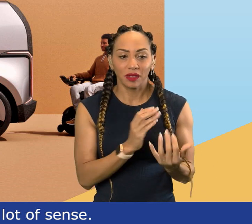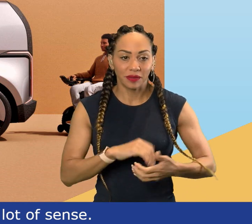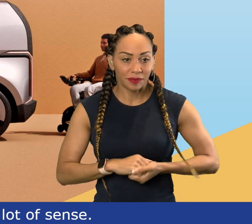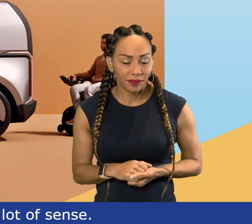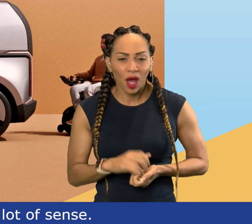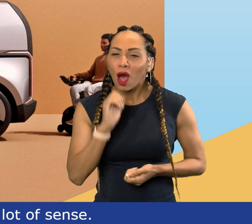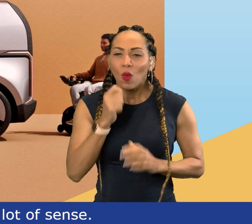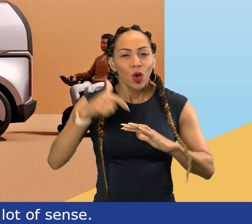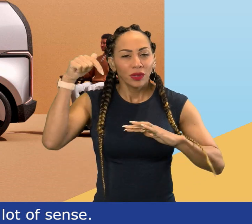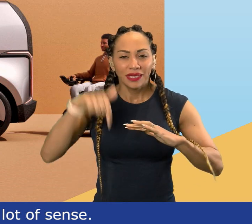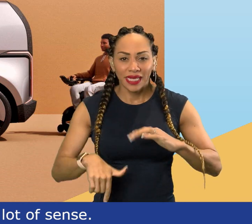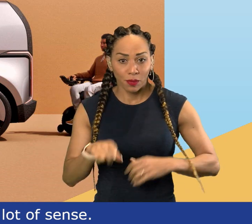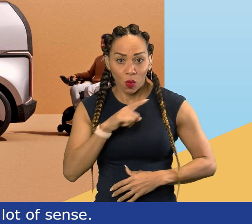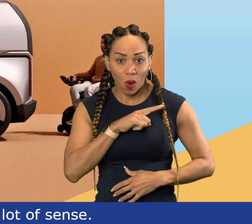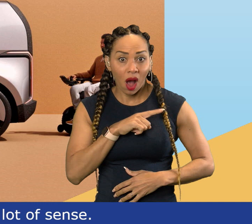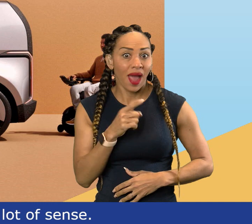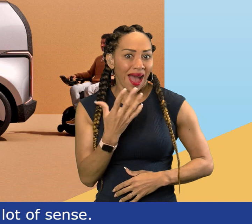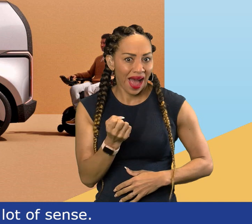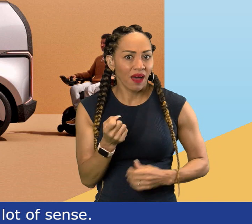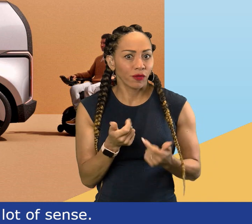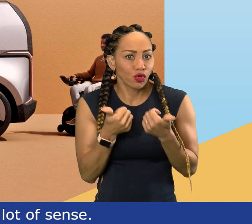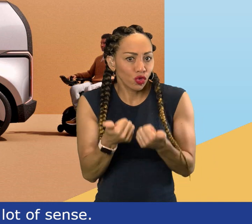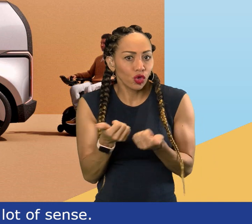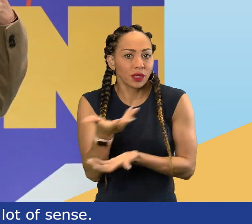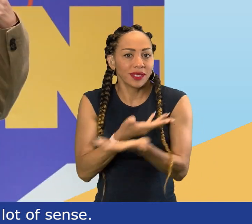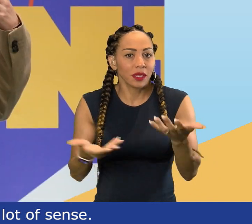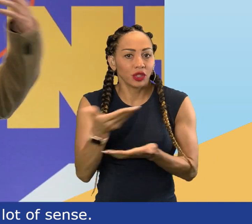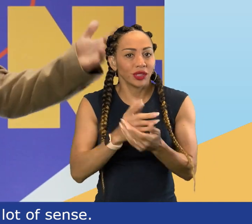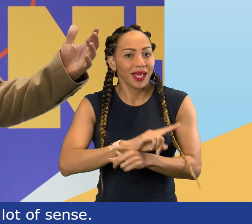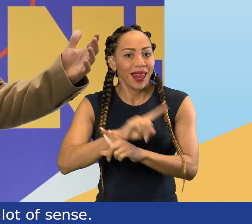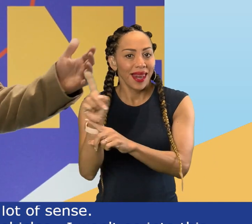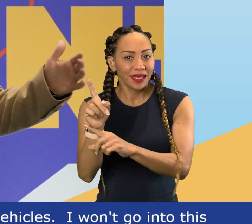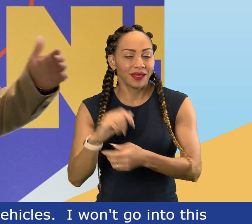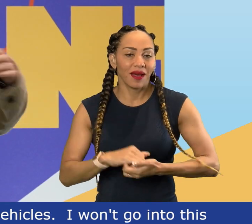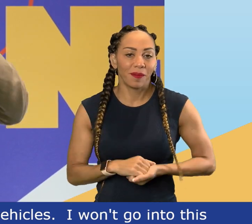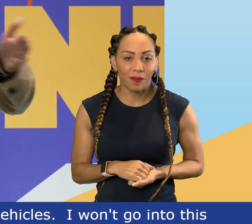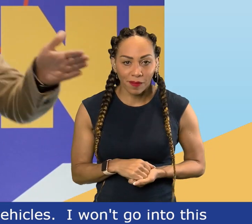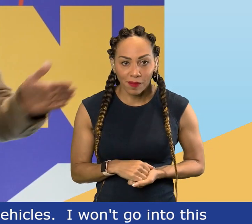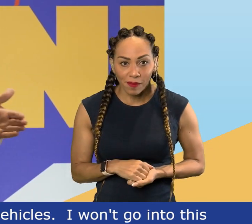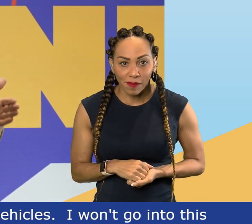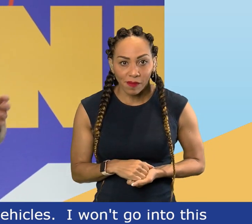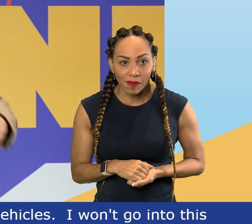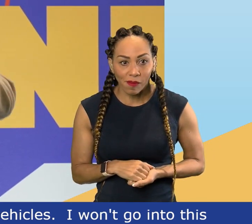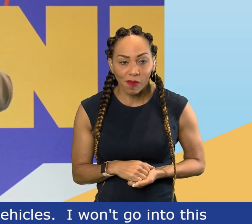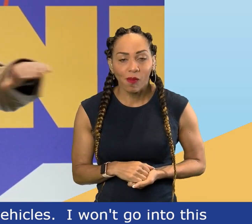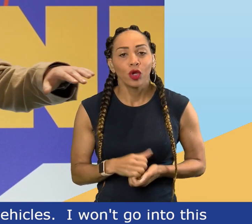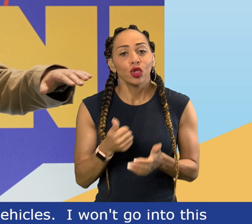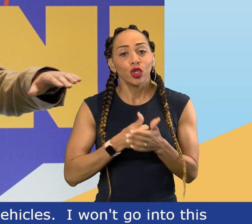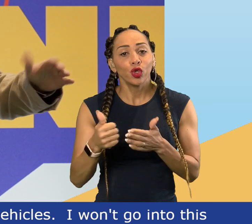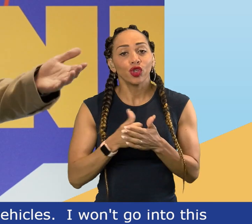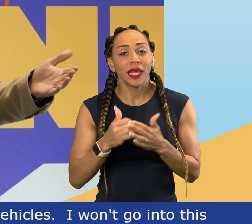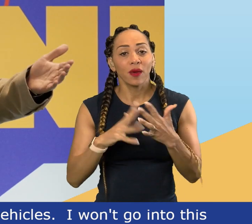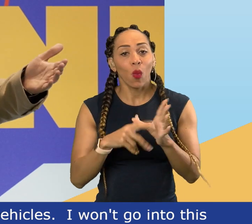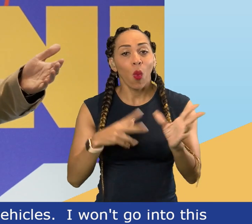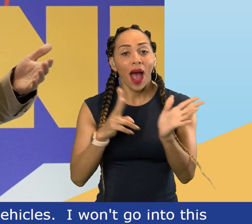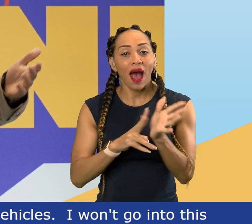this, and I'd recommend attending those. But one of the main issues is in order to create a WAV, a lot of the time they cut a section out of the floor in order to